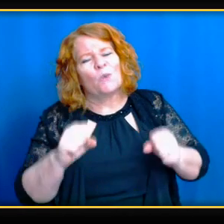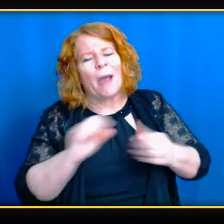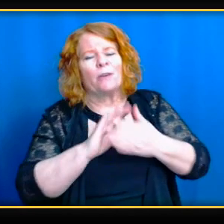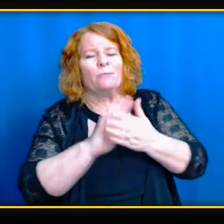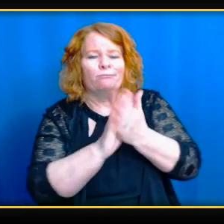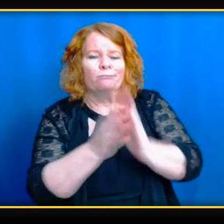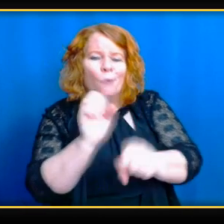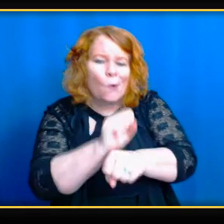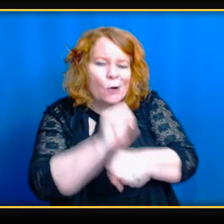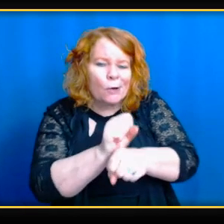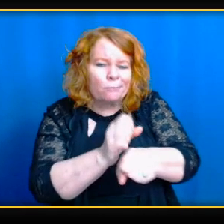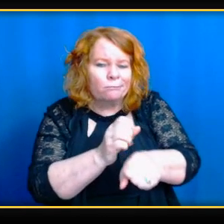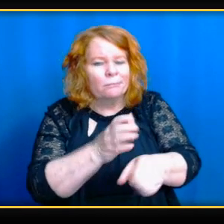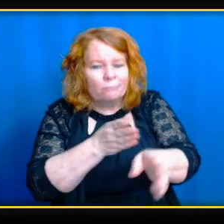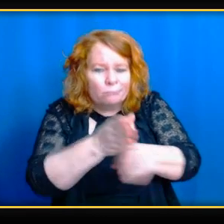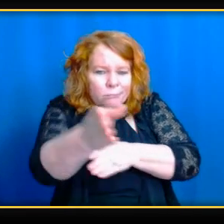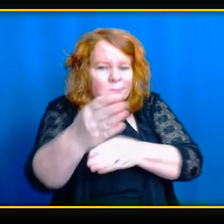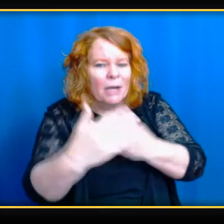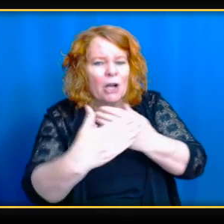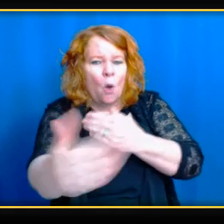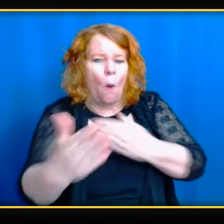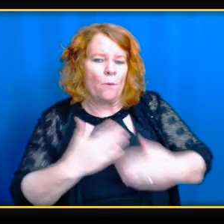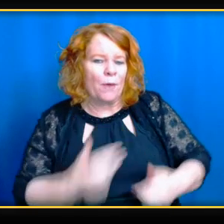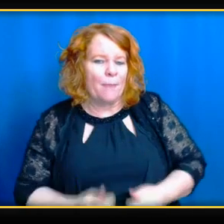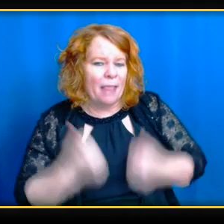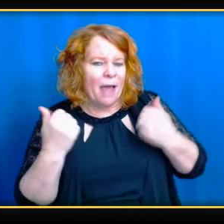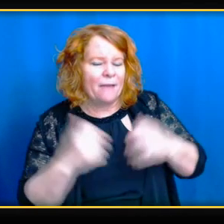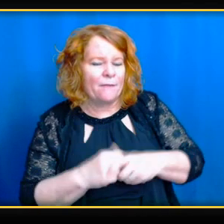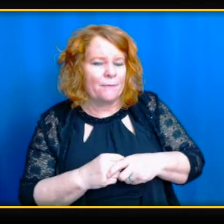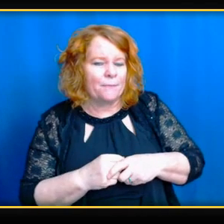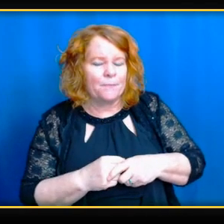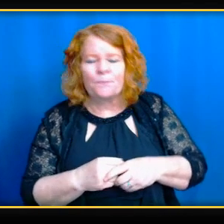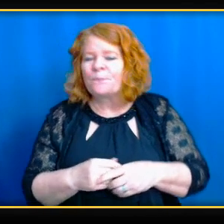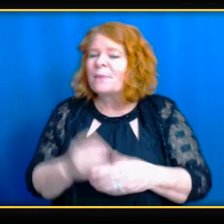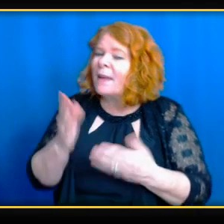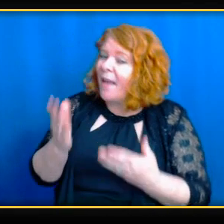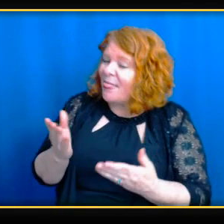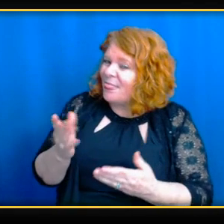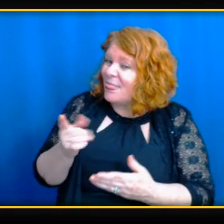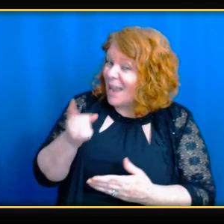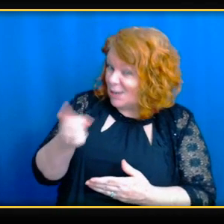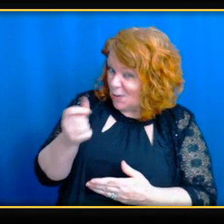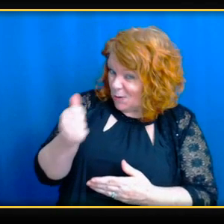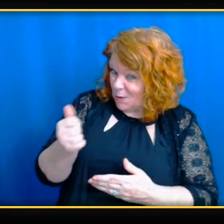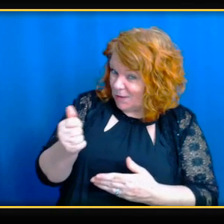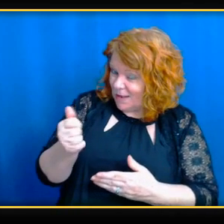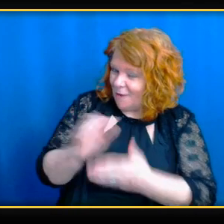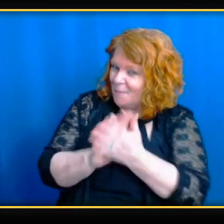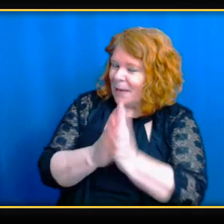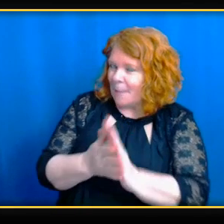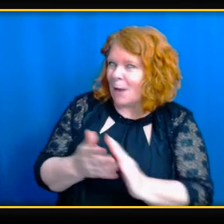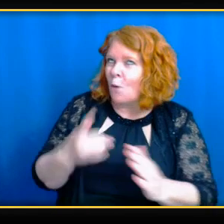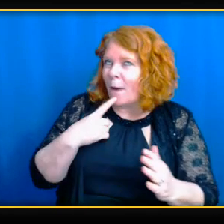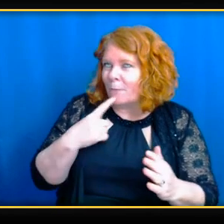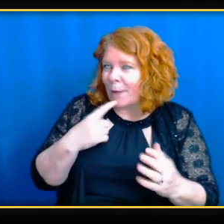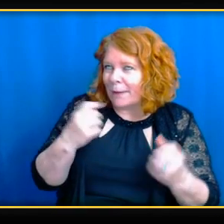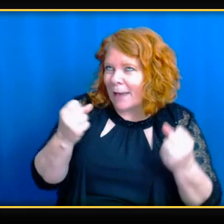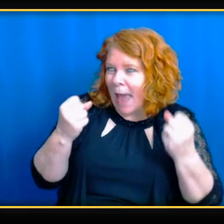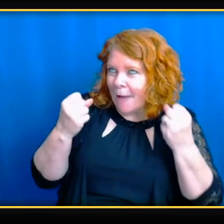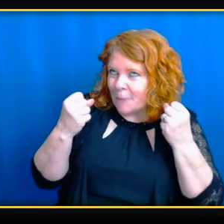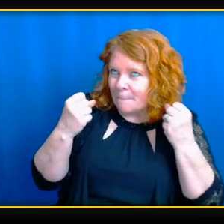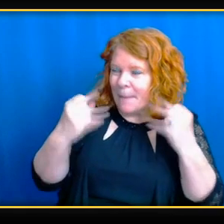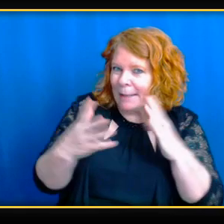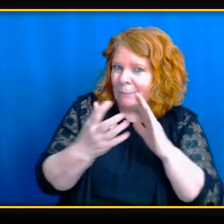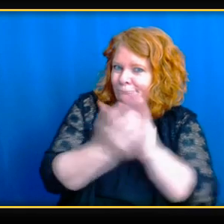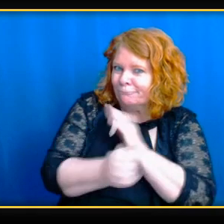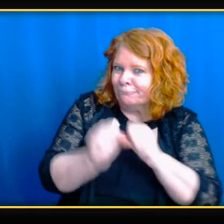in life. And then you yourself became, among your many other ventures and many